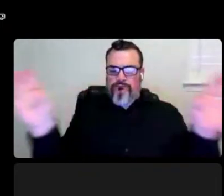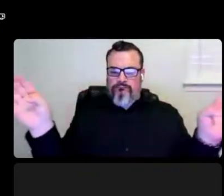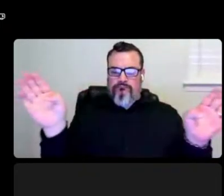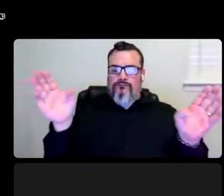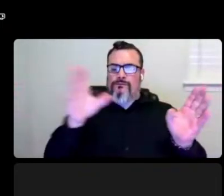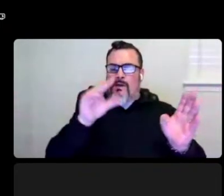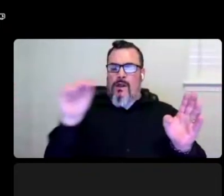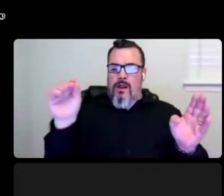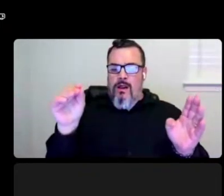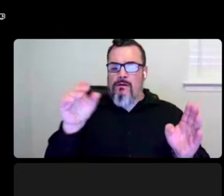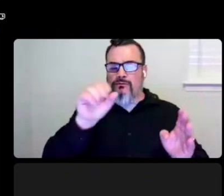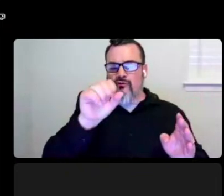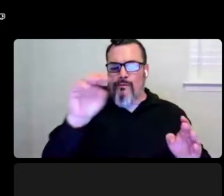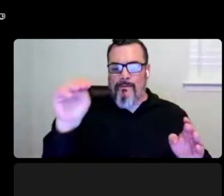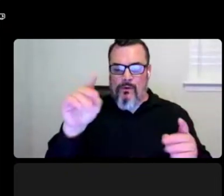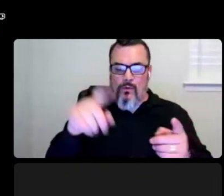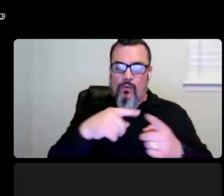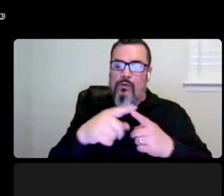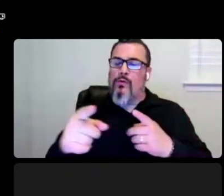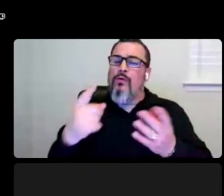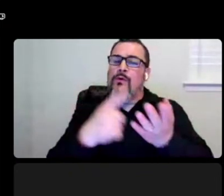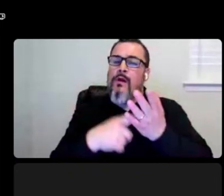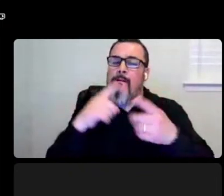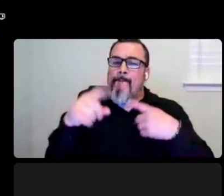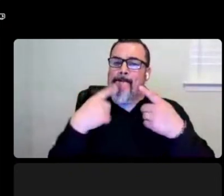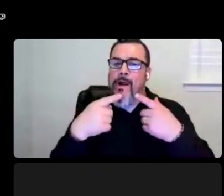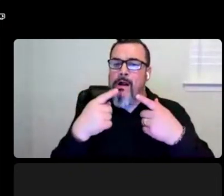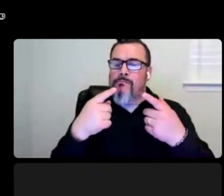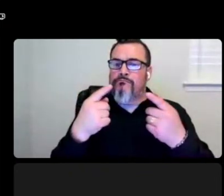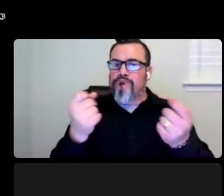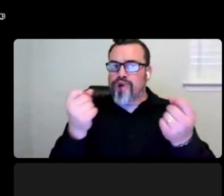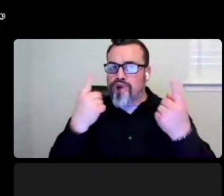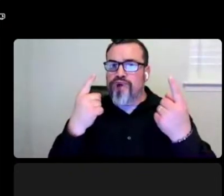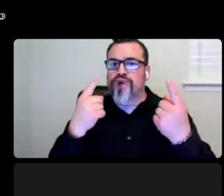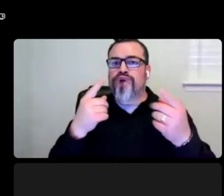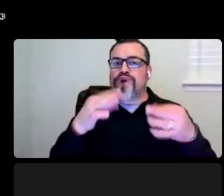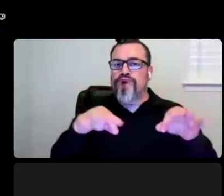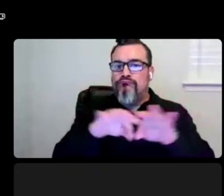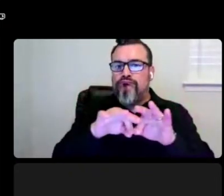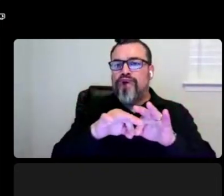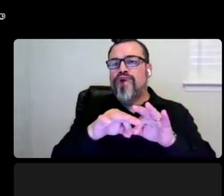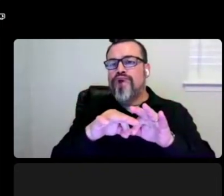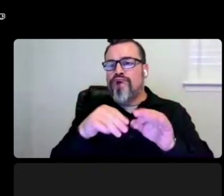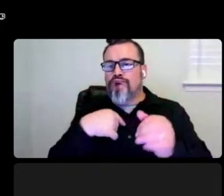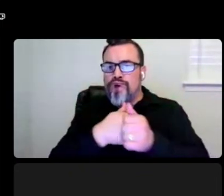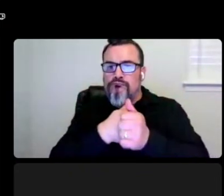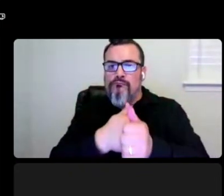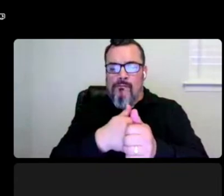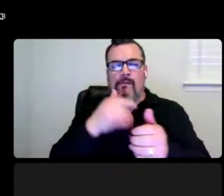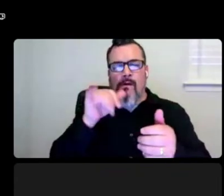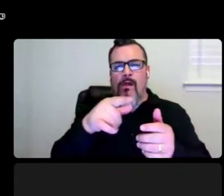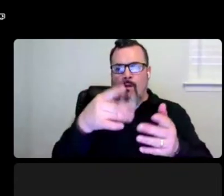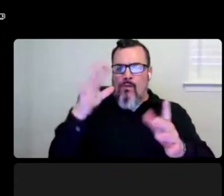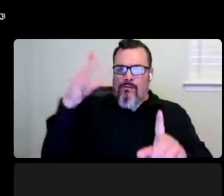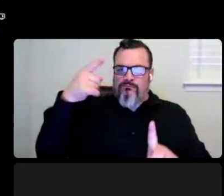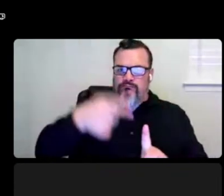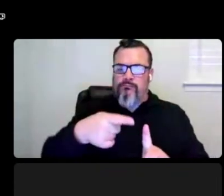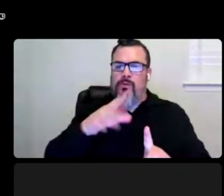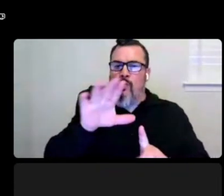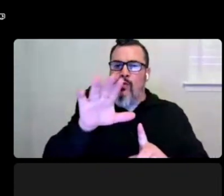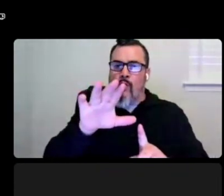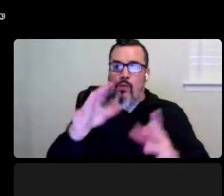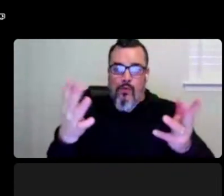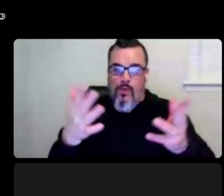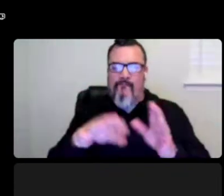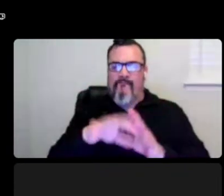media. When you talk about coherence on a board and the importance of coherence, this is what it comes down to. Your coherence is